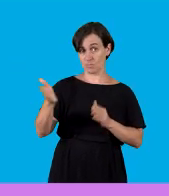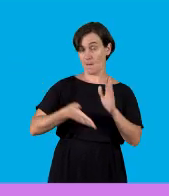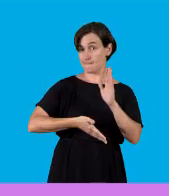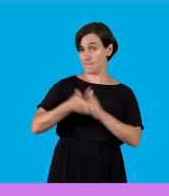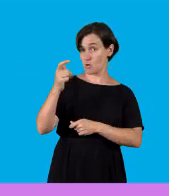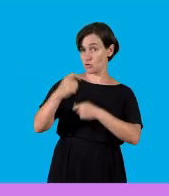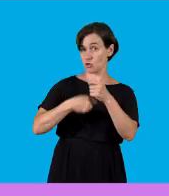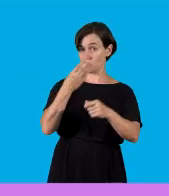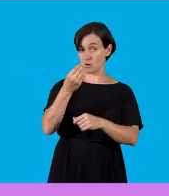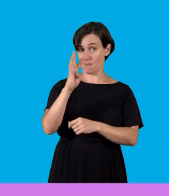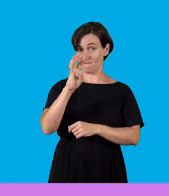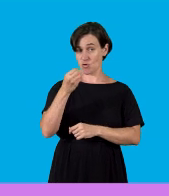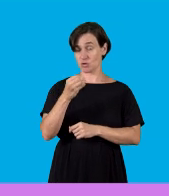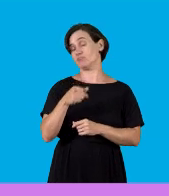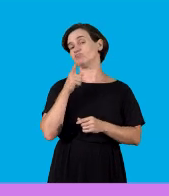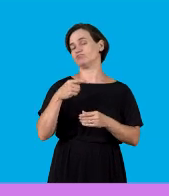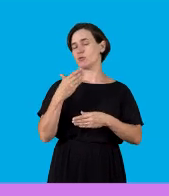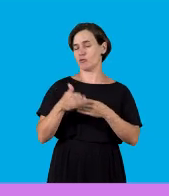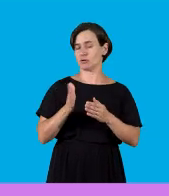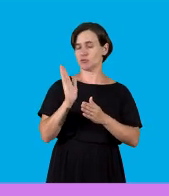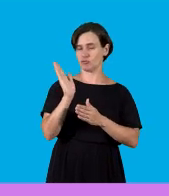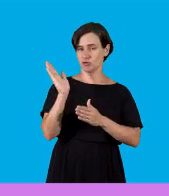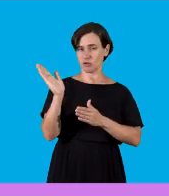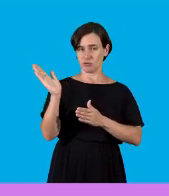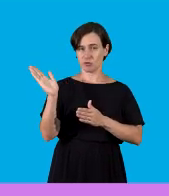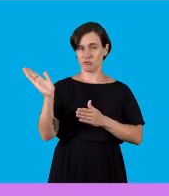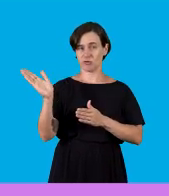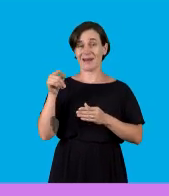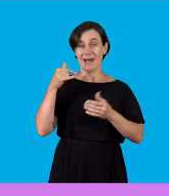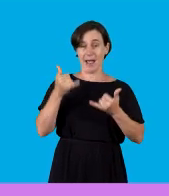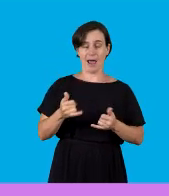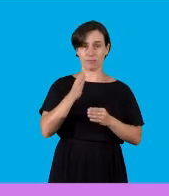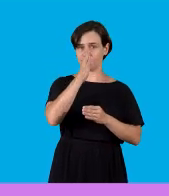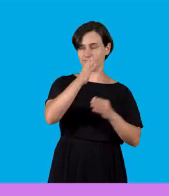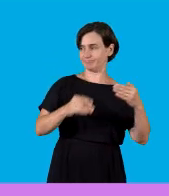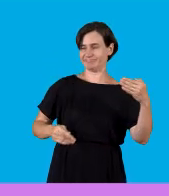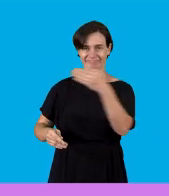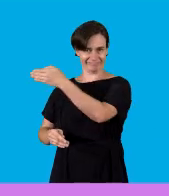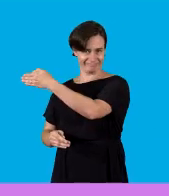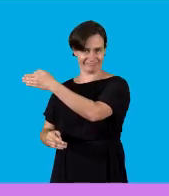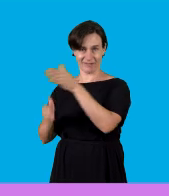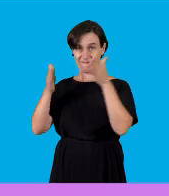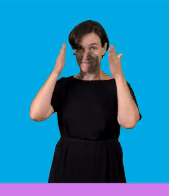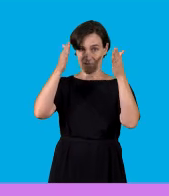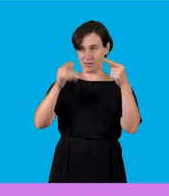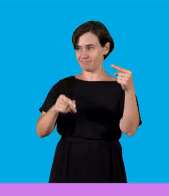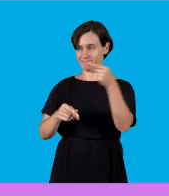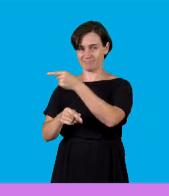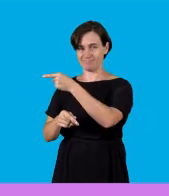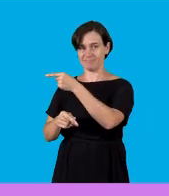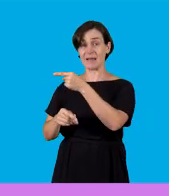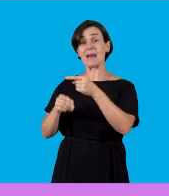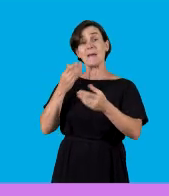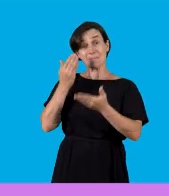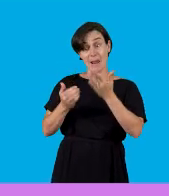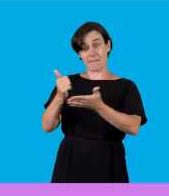She takes a right, then she continues. Now she's facing that direction, right? So when she's facing that direction, even if it means you must turn the